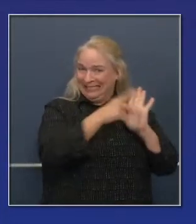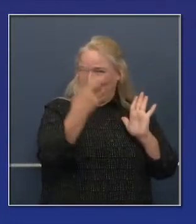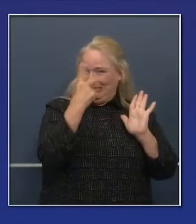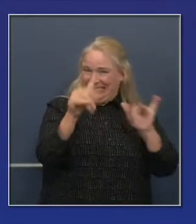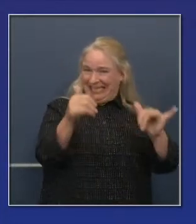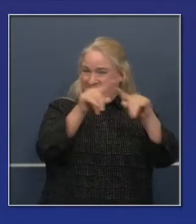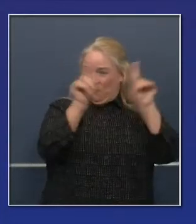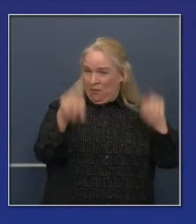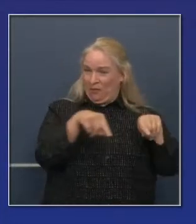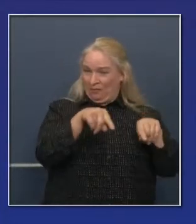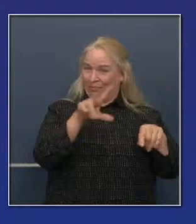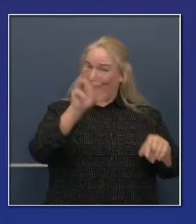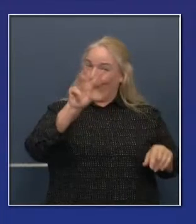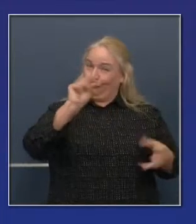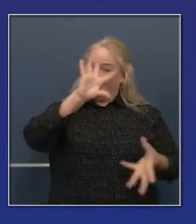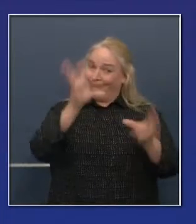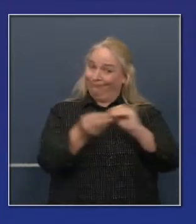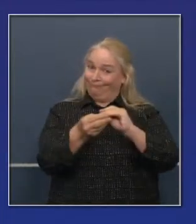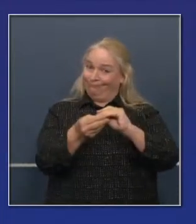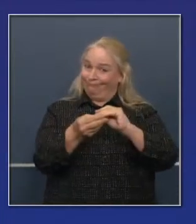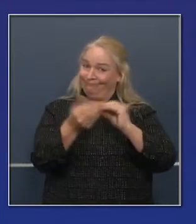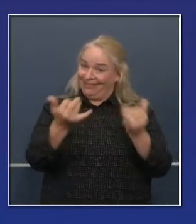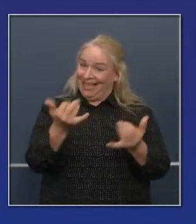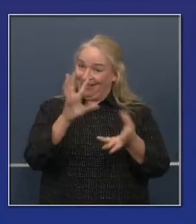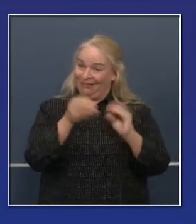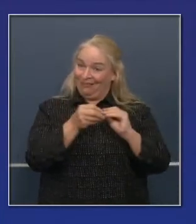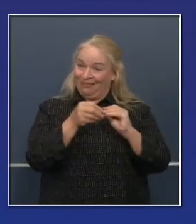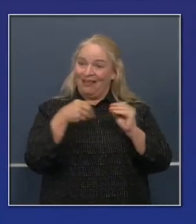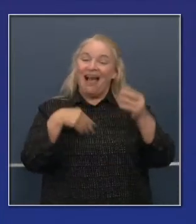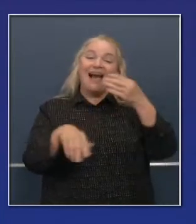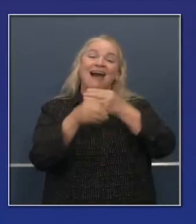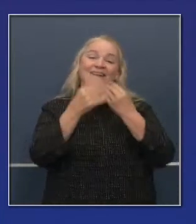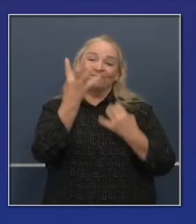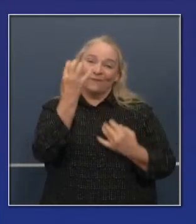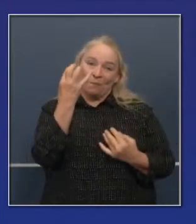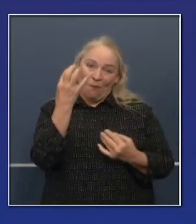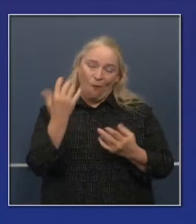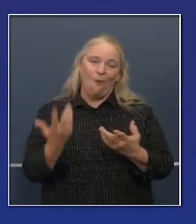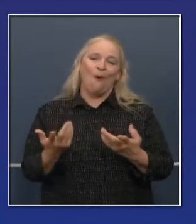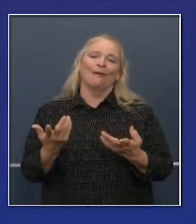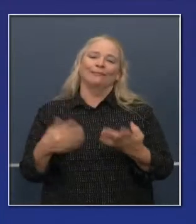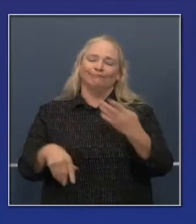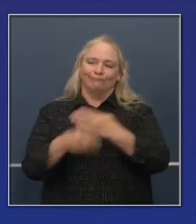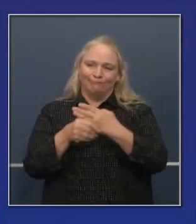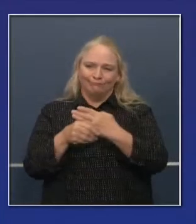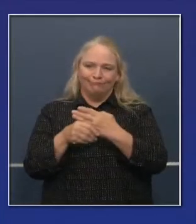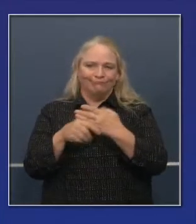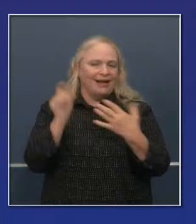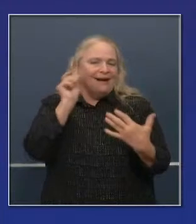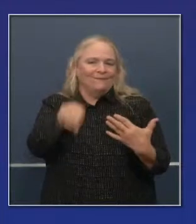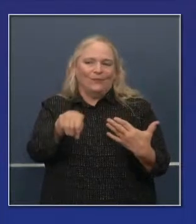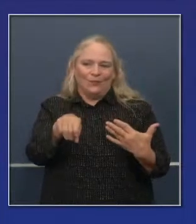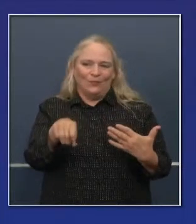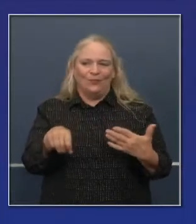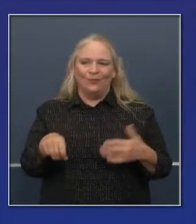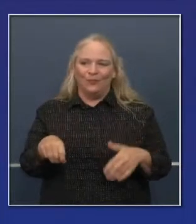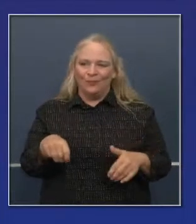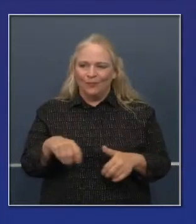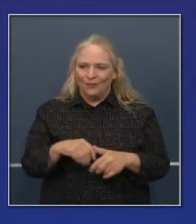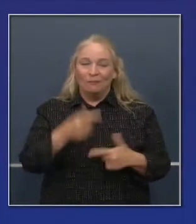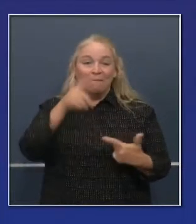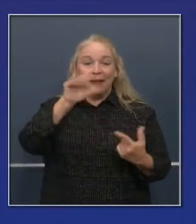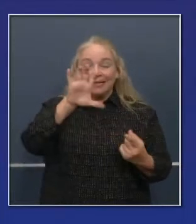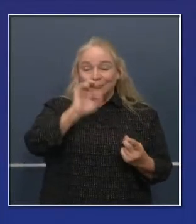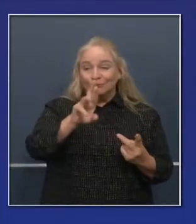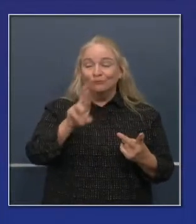30. We are today announcing 4 additional counties have come onto our list: Placer County, Sonoma, Sutter,